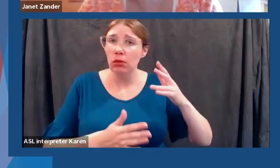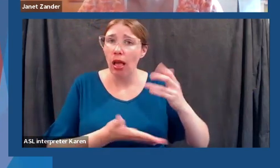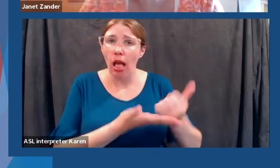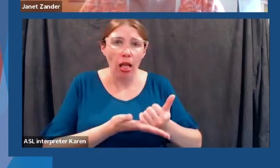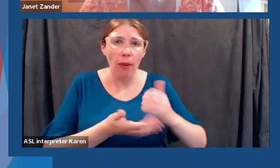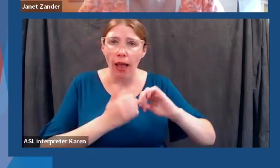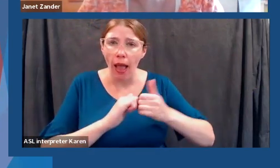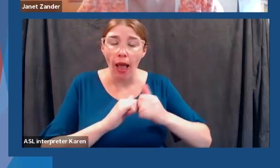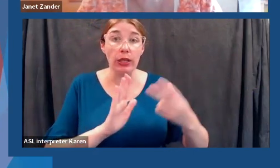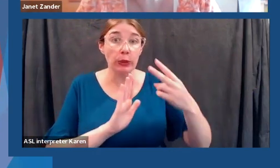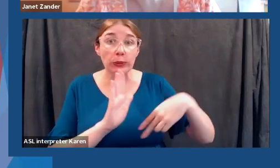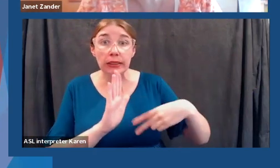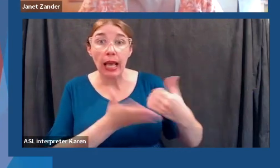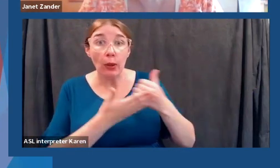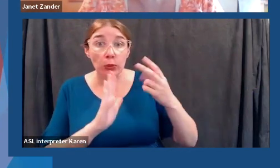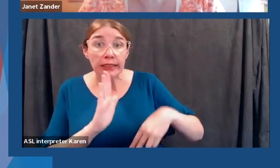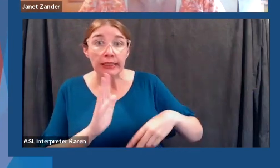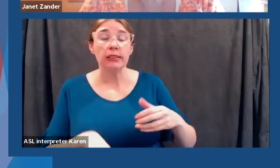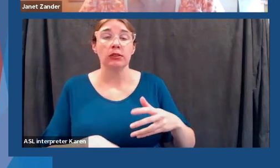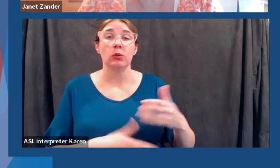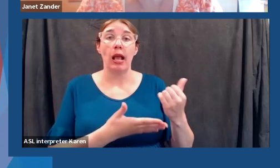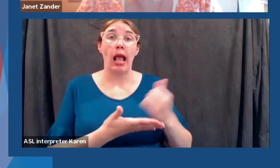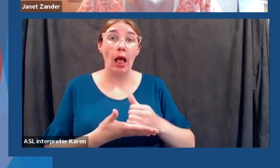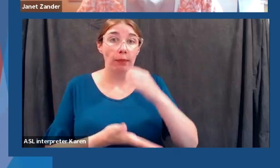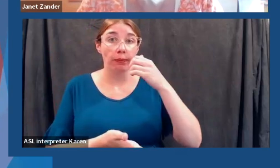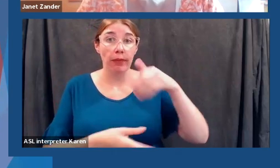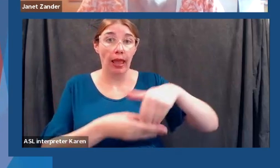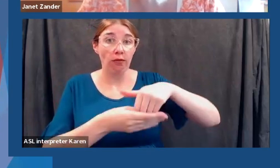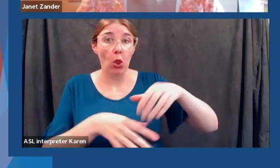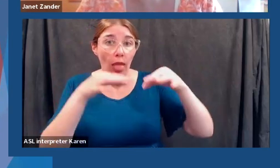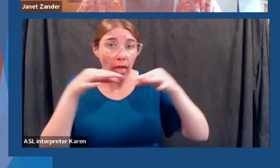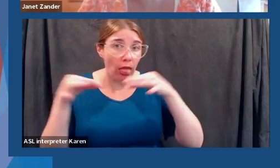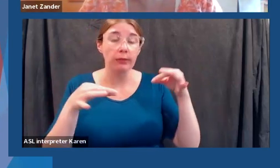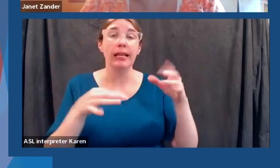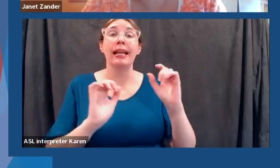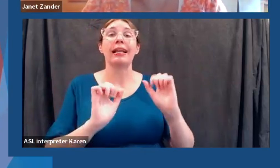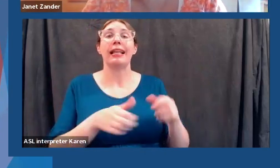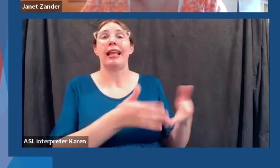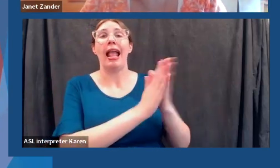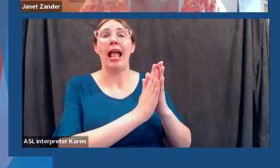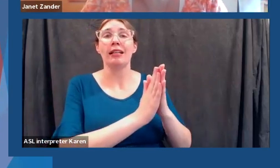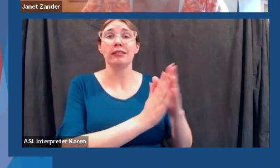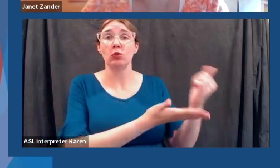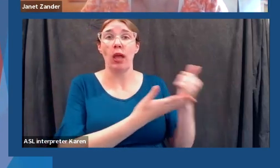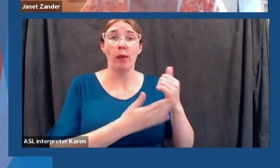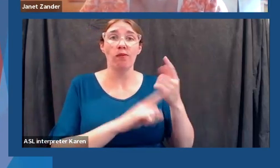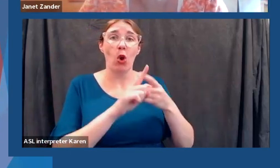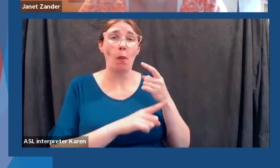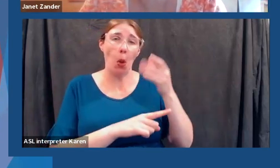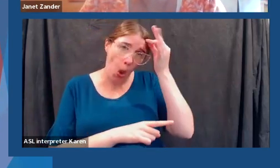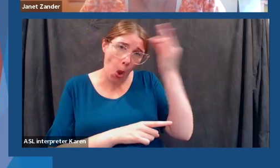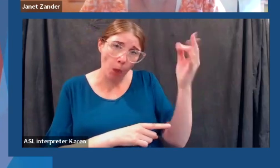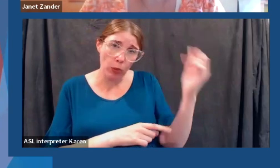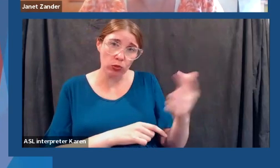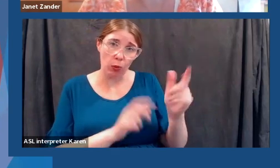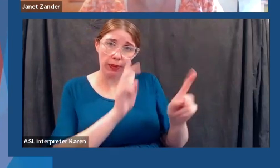the absentee return envelope. They can ask for assistance from almost anybody. You can see here on the slide, there are a few exceptions to